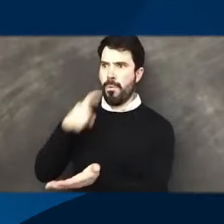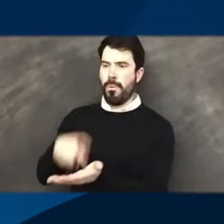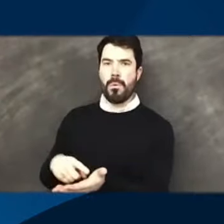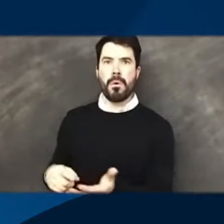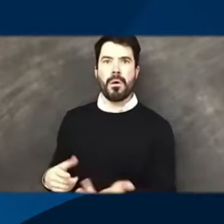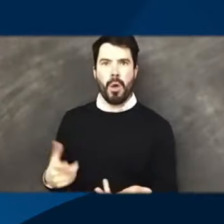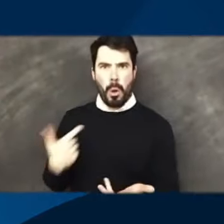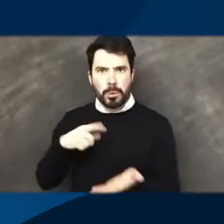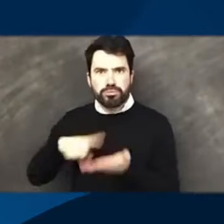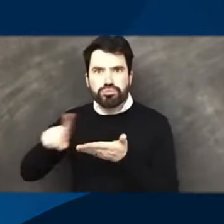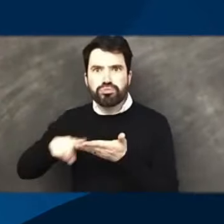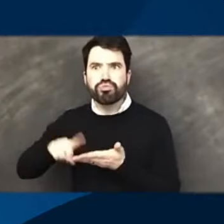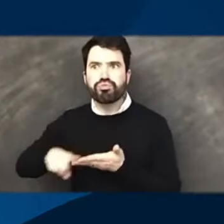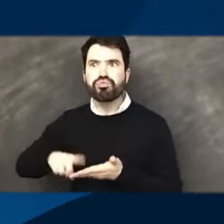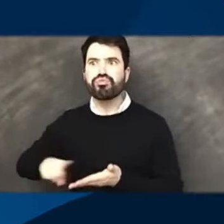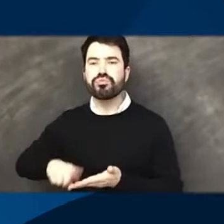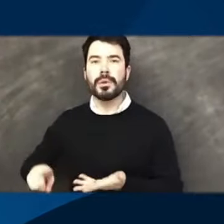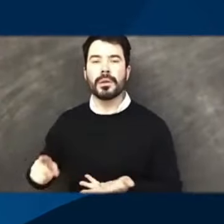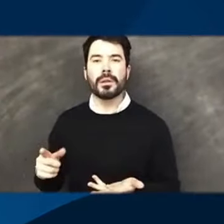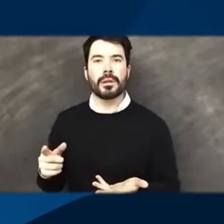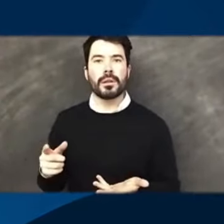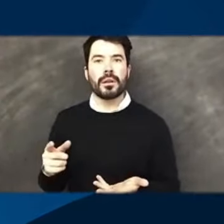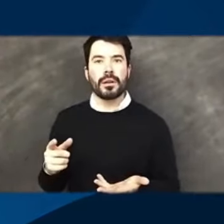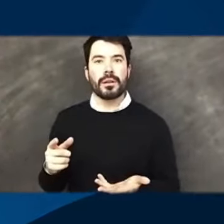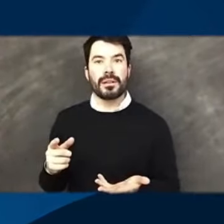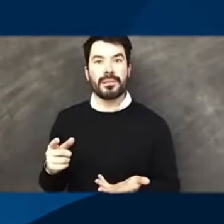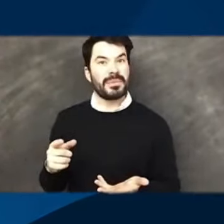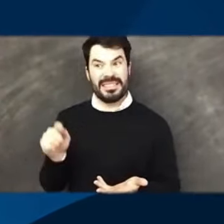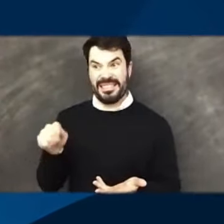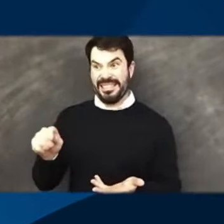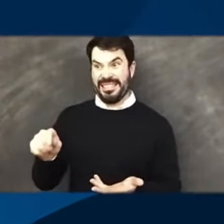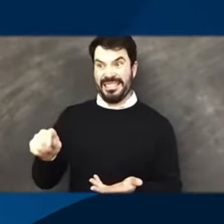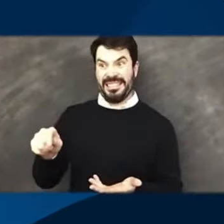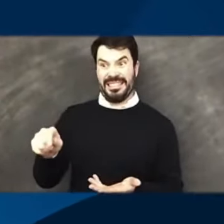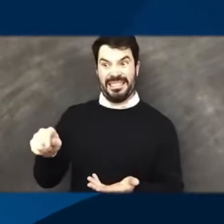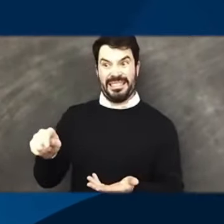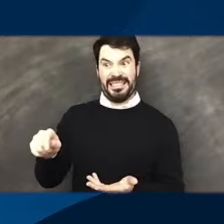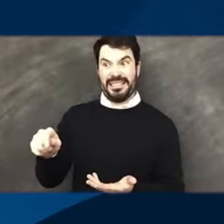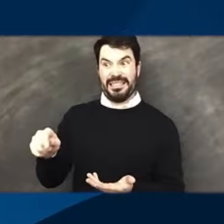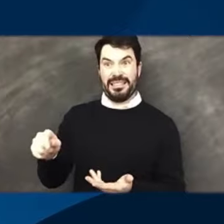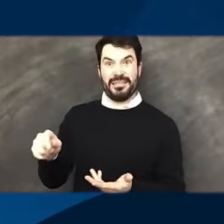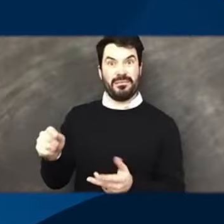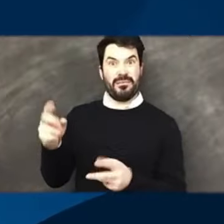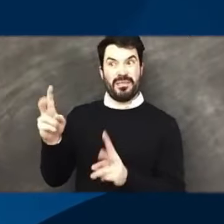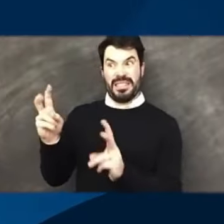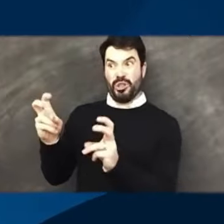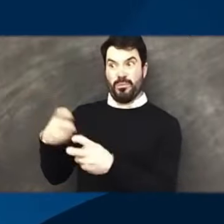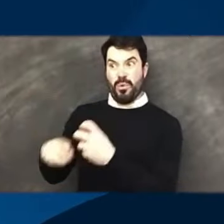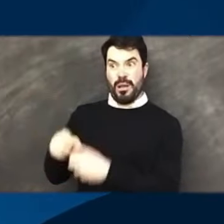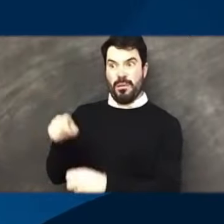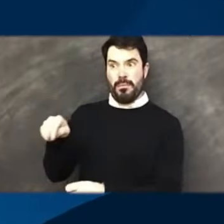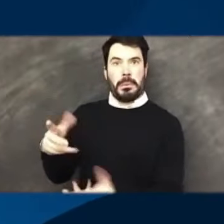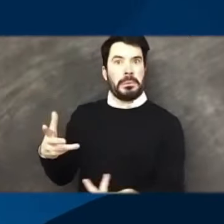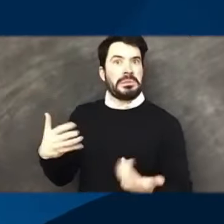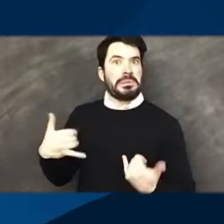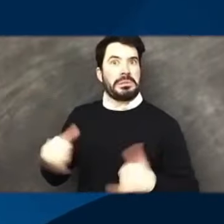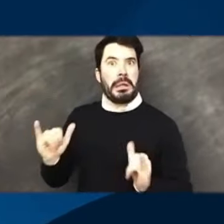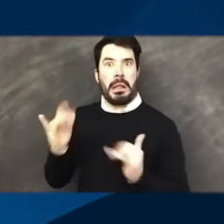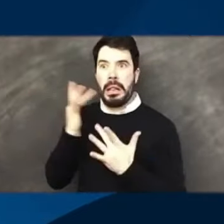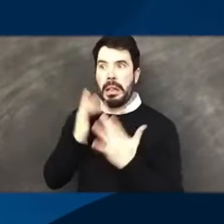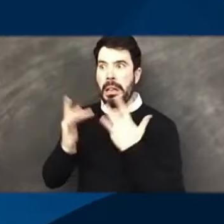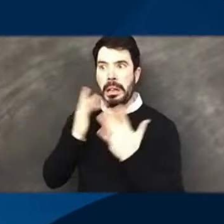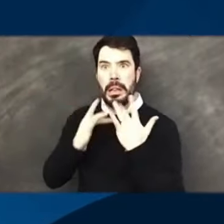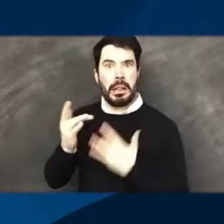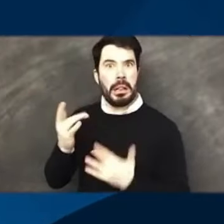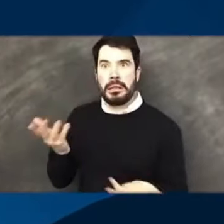about, but is still, I would say, a poorly understood phenomenon where women will develop high blood